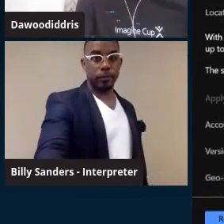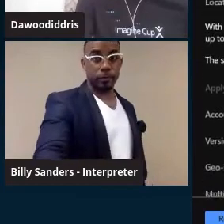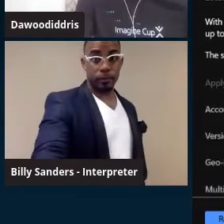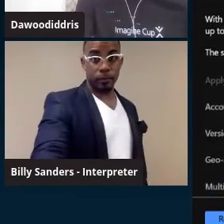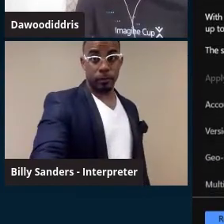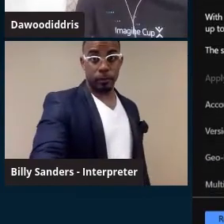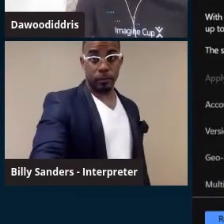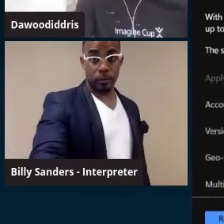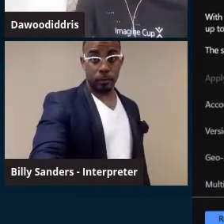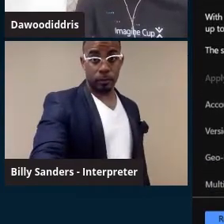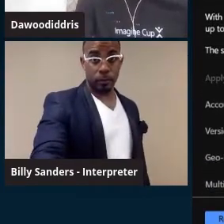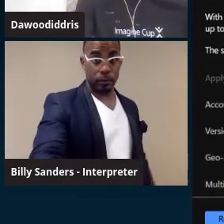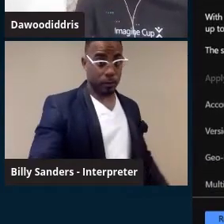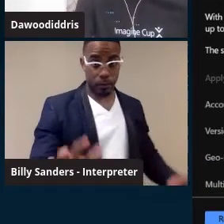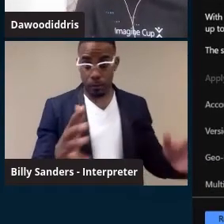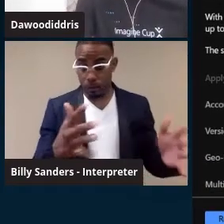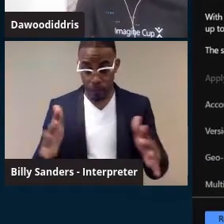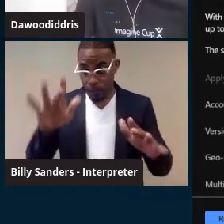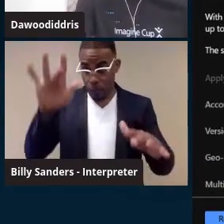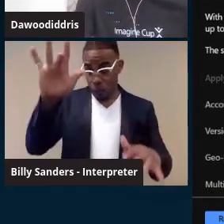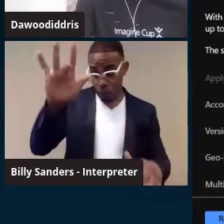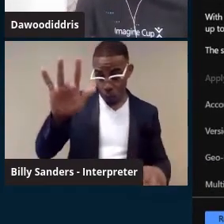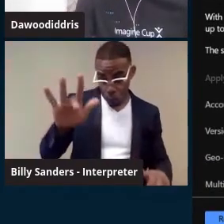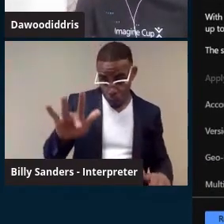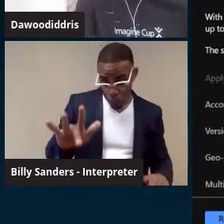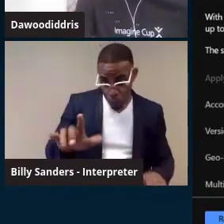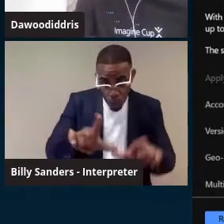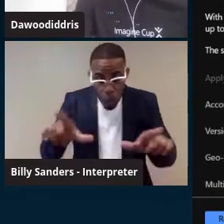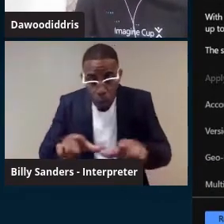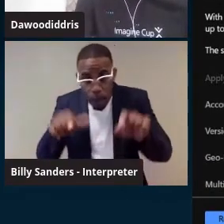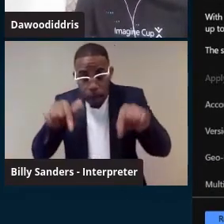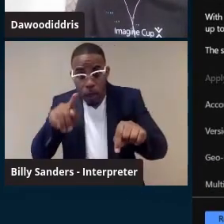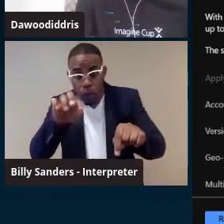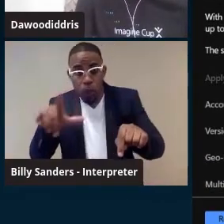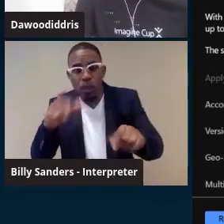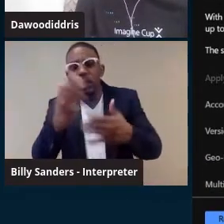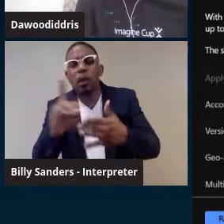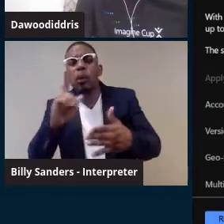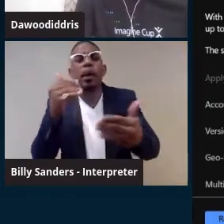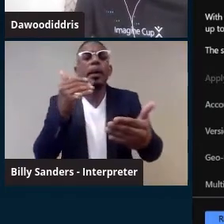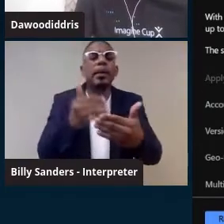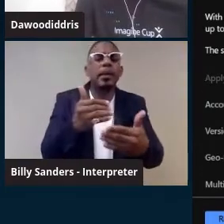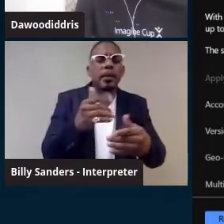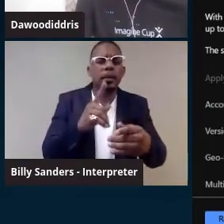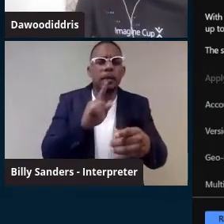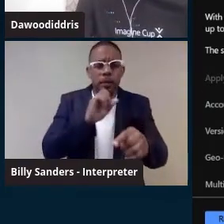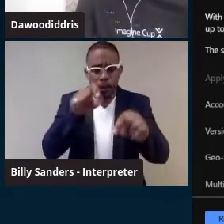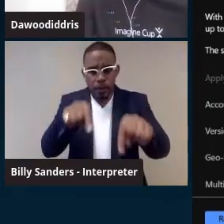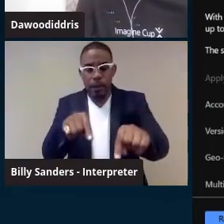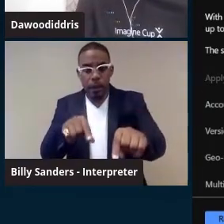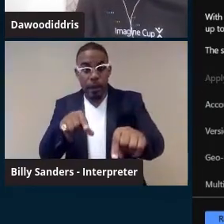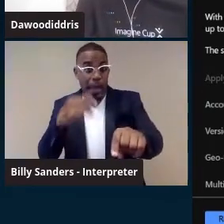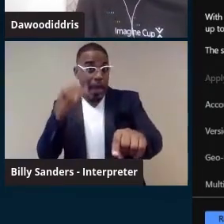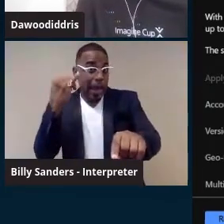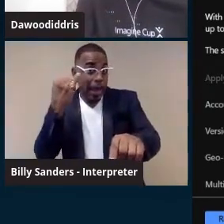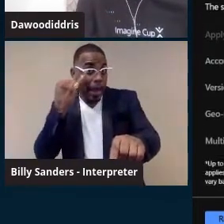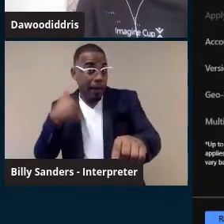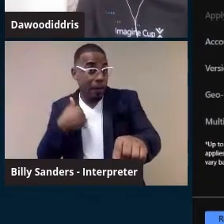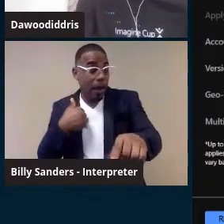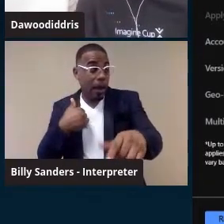done, I will scroll down, leave the location to be somewhere nearer to me. And if